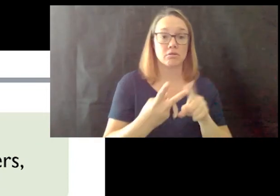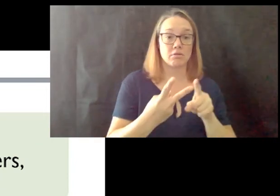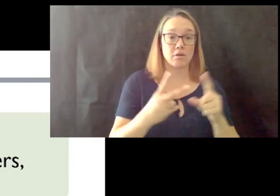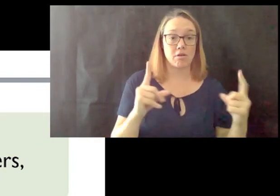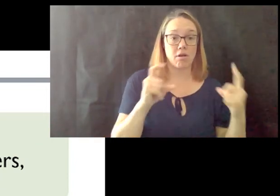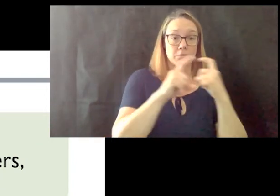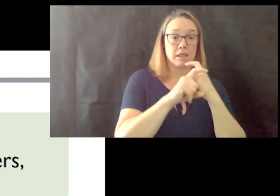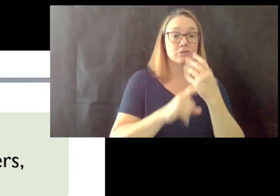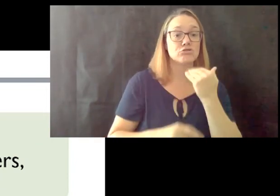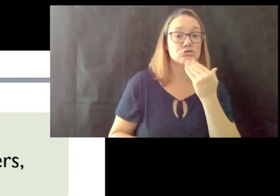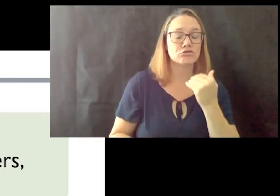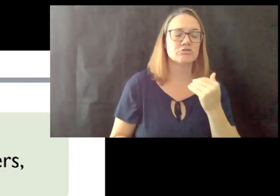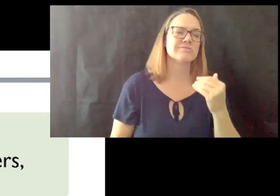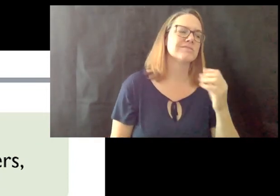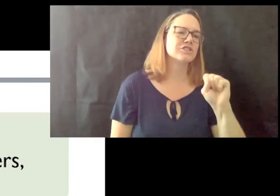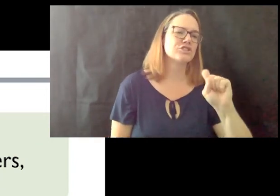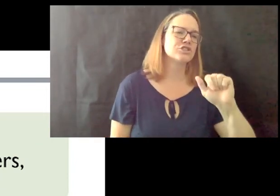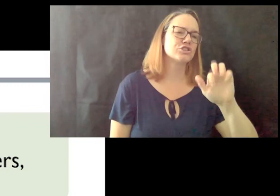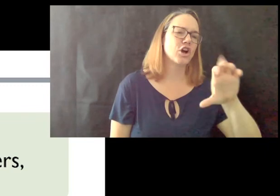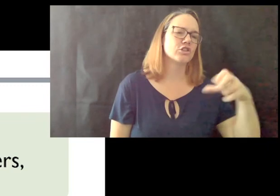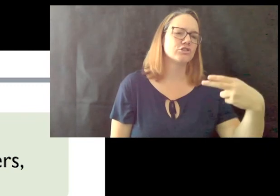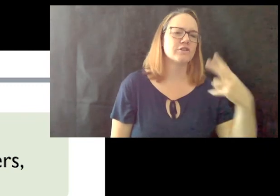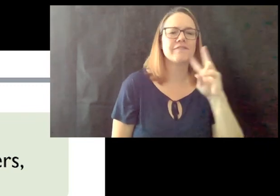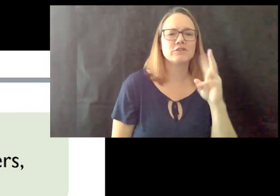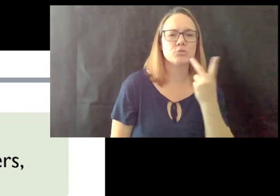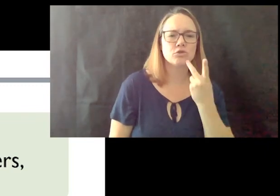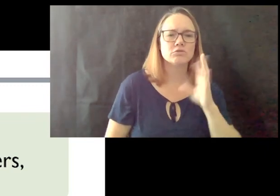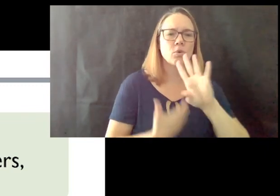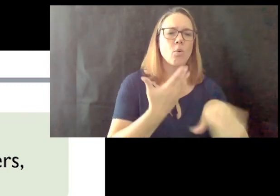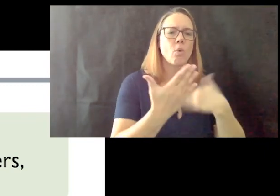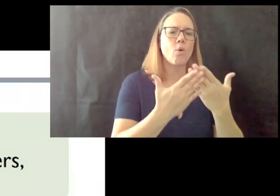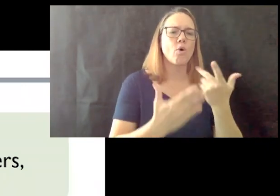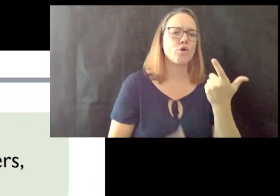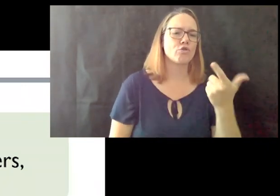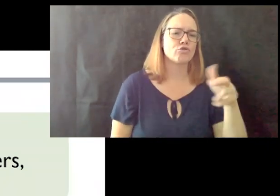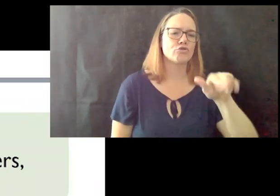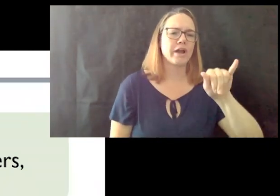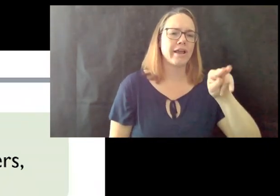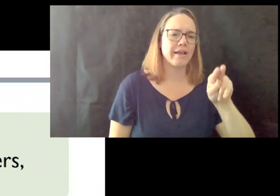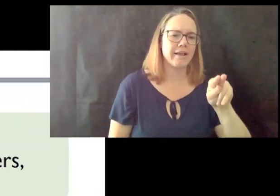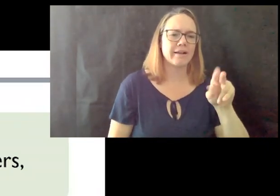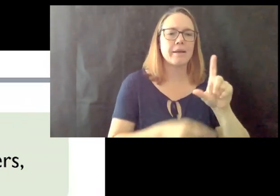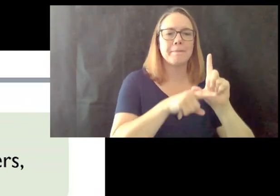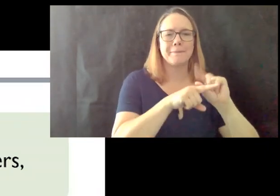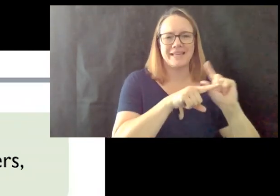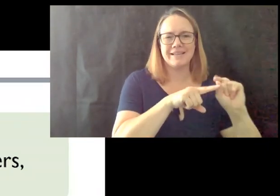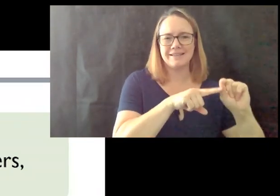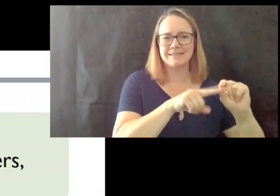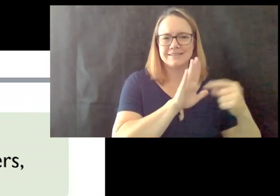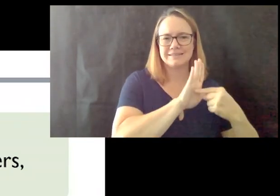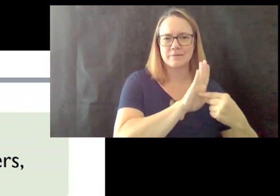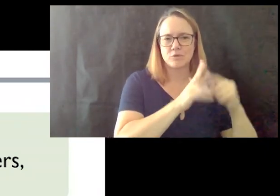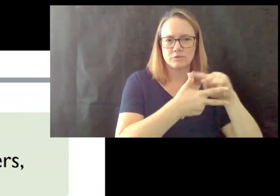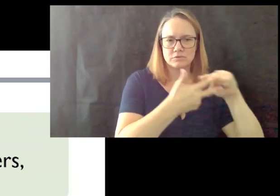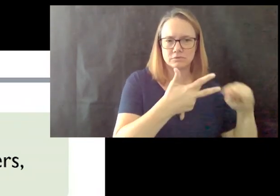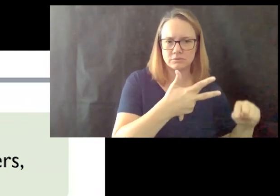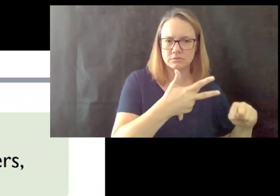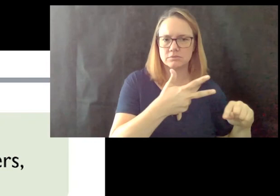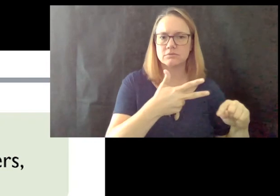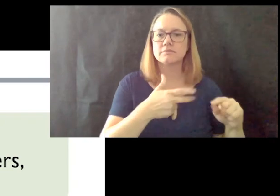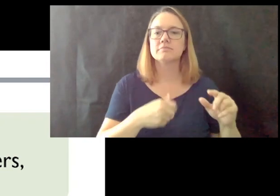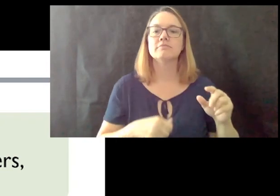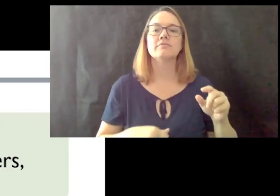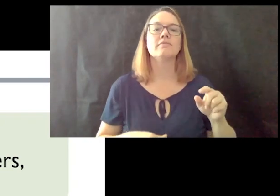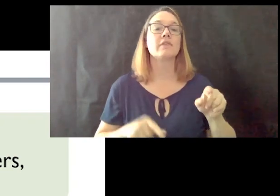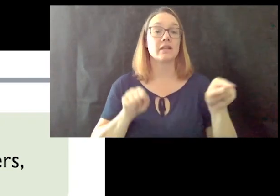As for complex sugars, we're looking at starchy vegetables, whole grains, and beans as examples. So these differences